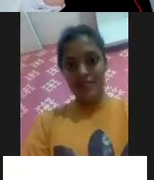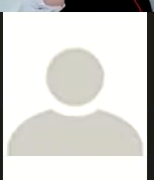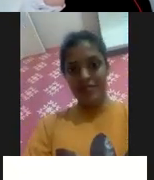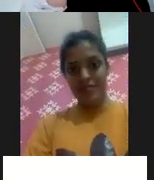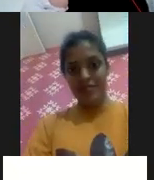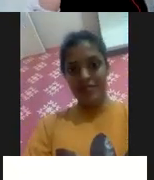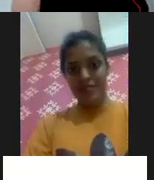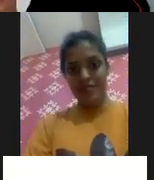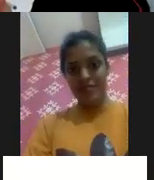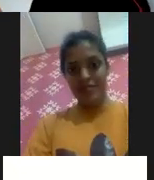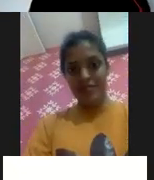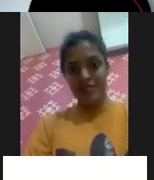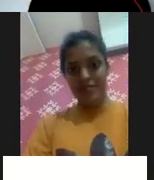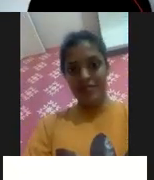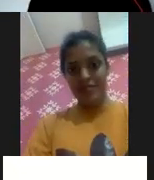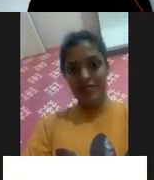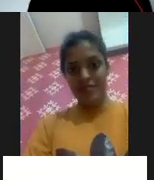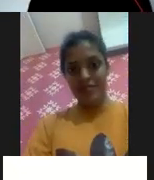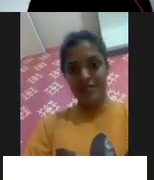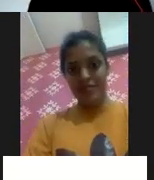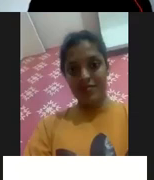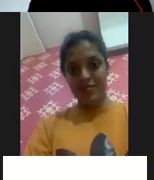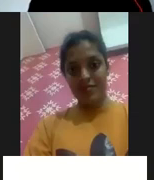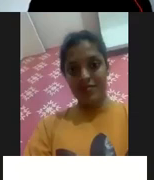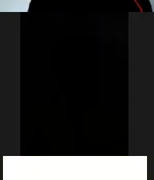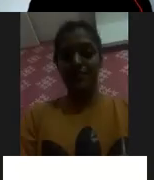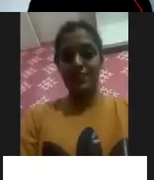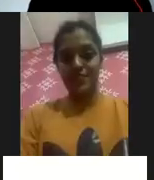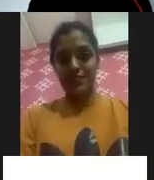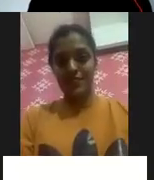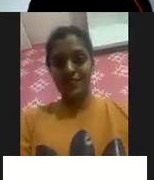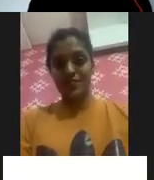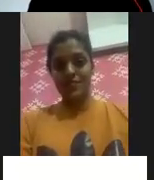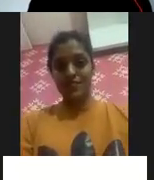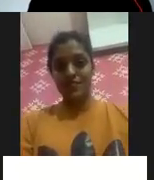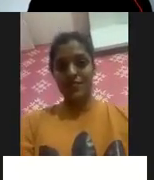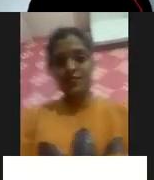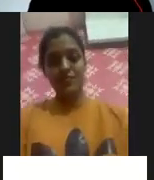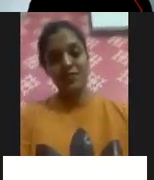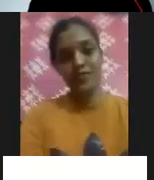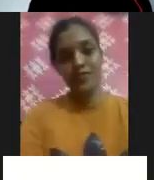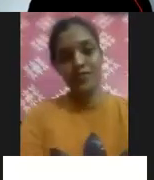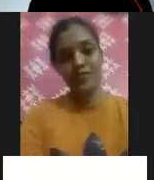for this kind invitation to this webinar.